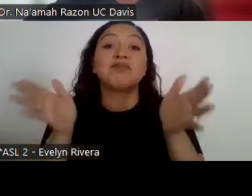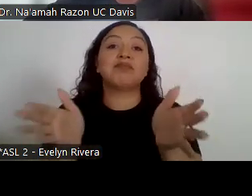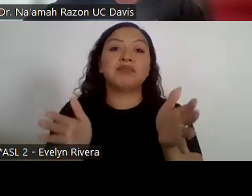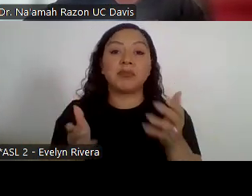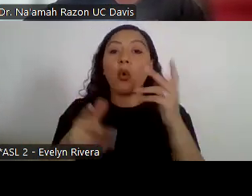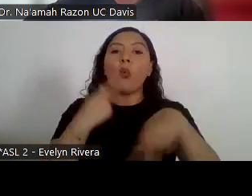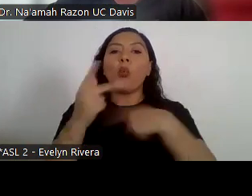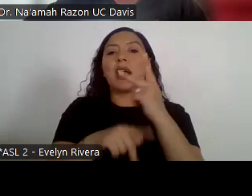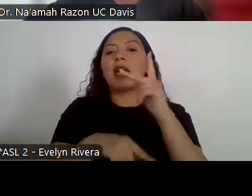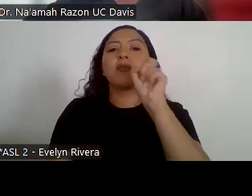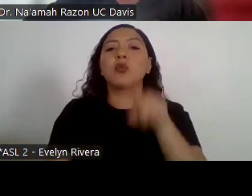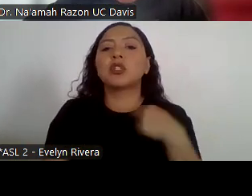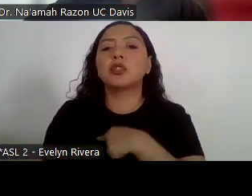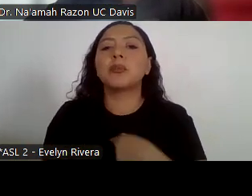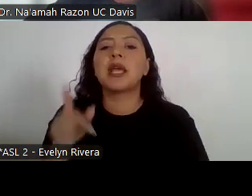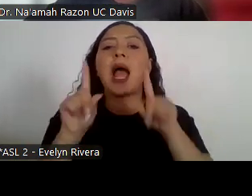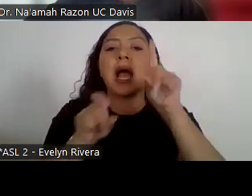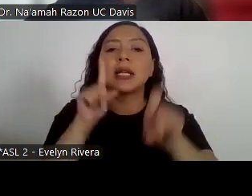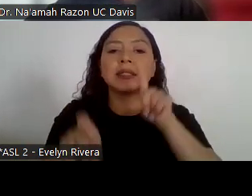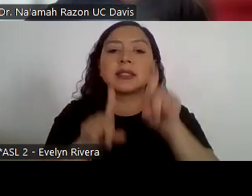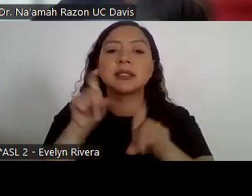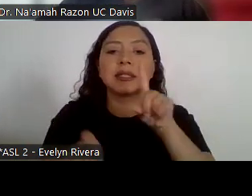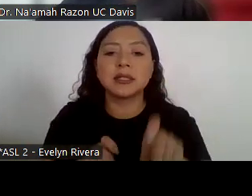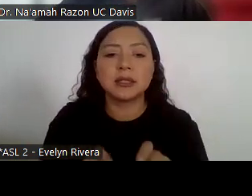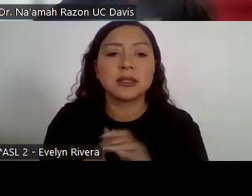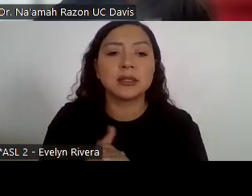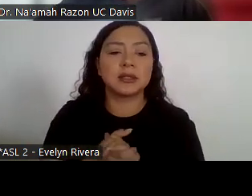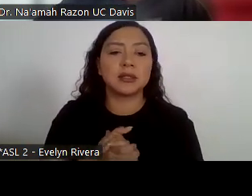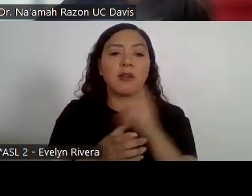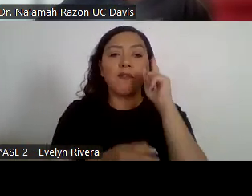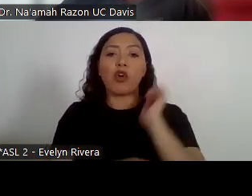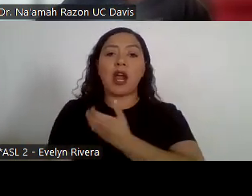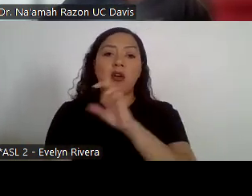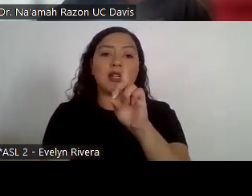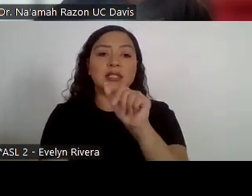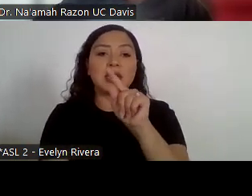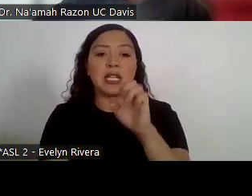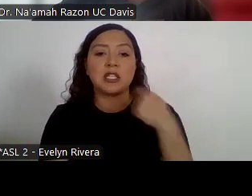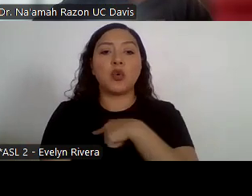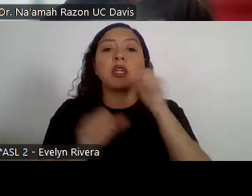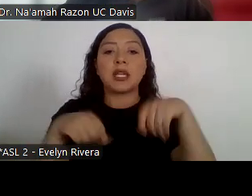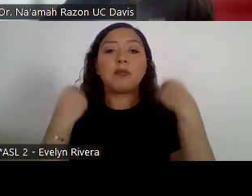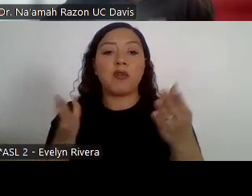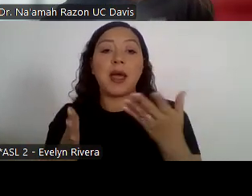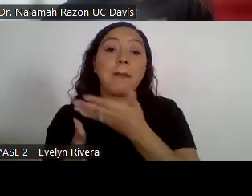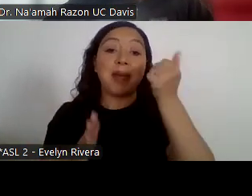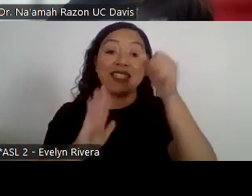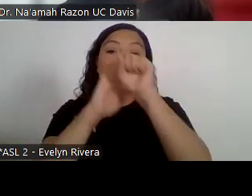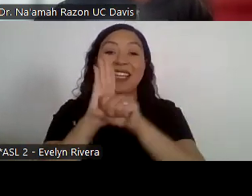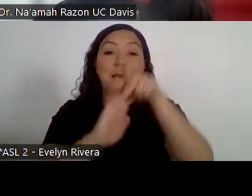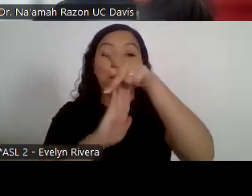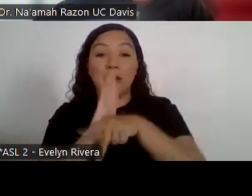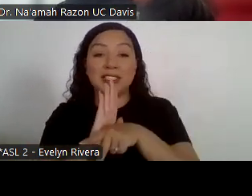asking now or asking of our data to ensure that this is useful to state policy and the master plan for aging? And then what are the biggest gaps